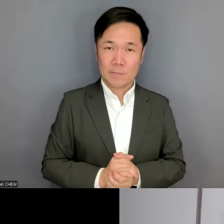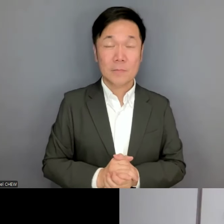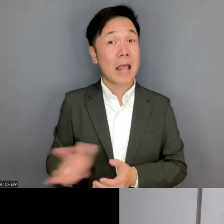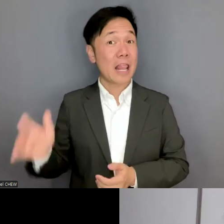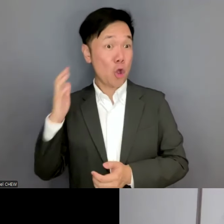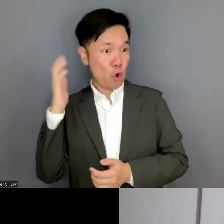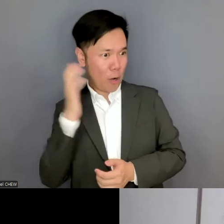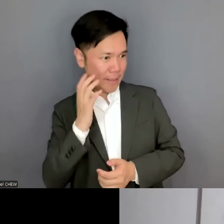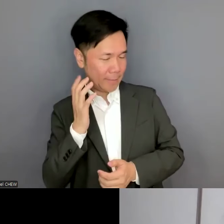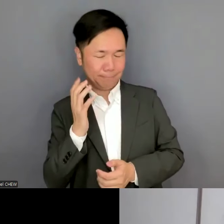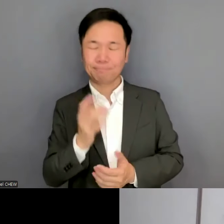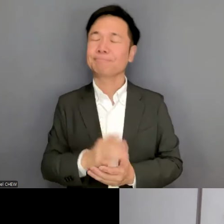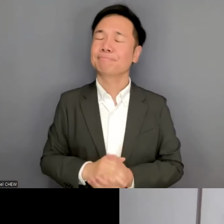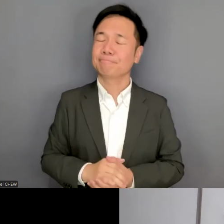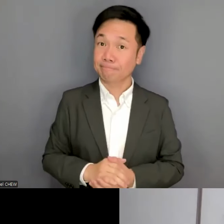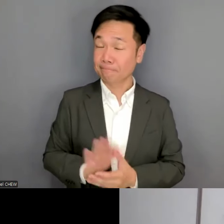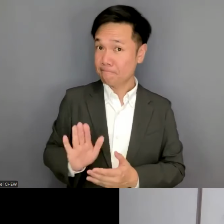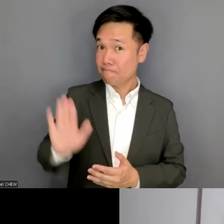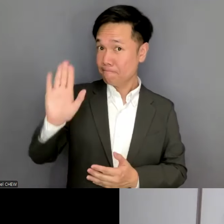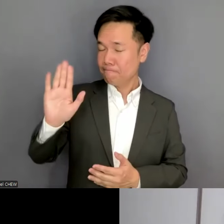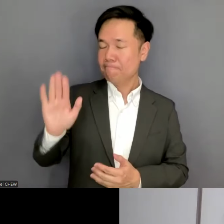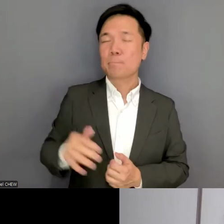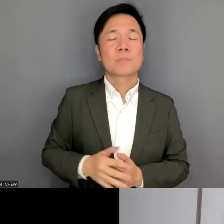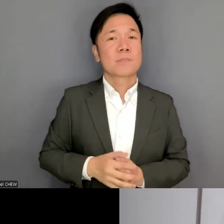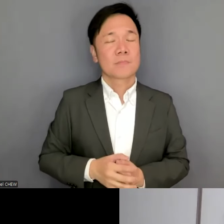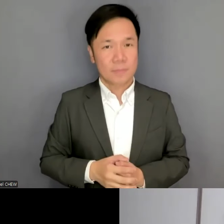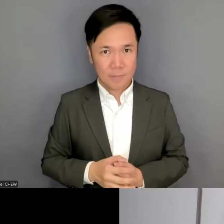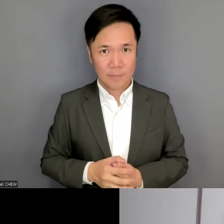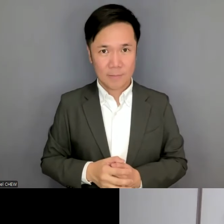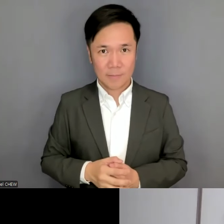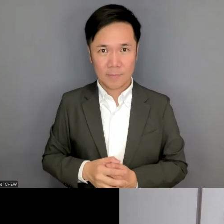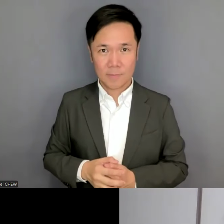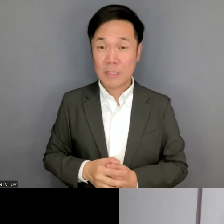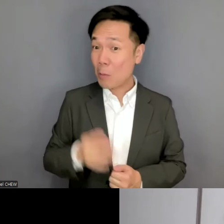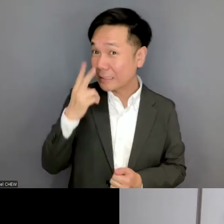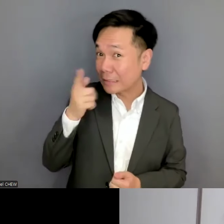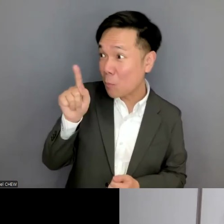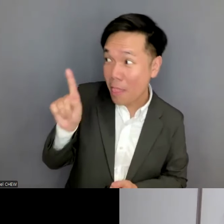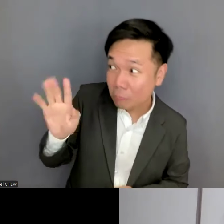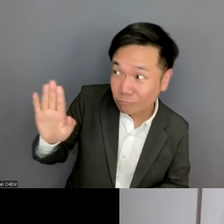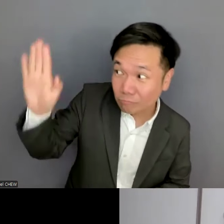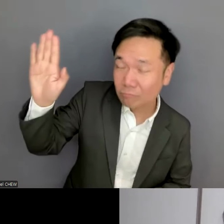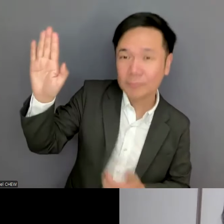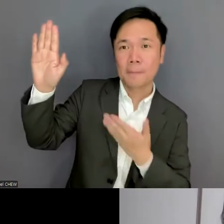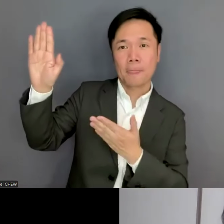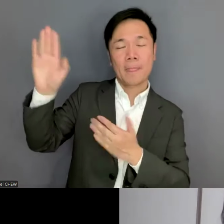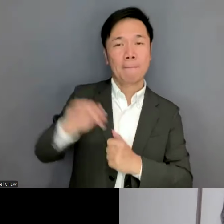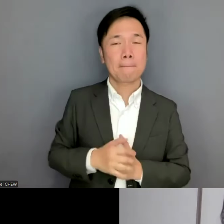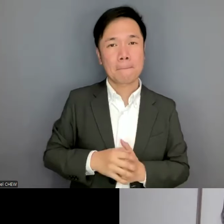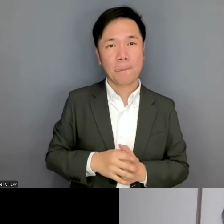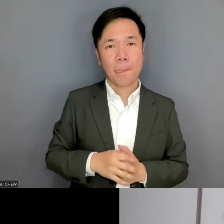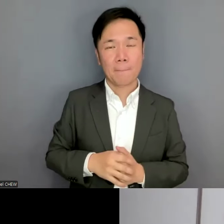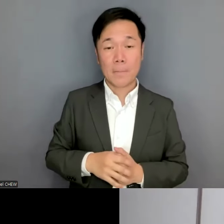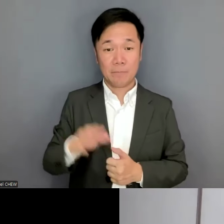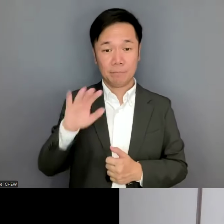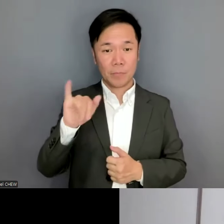Greta here. Just to say, we have a hand raised. If Joseph,